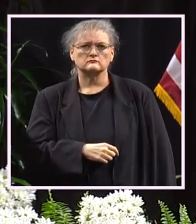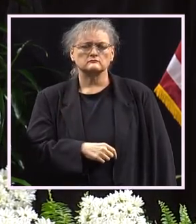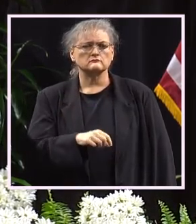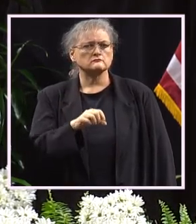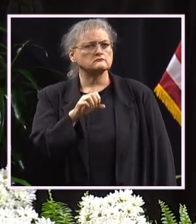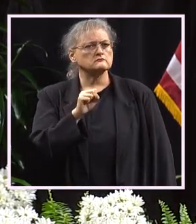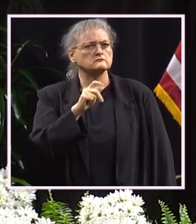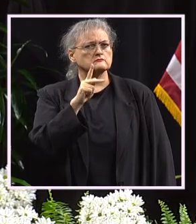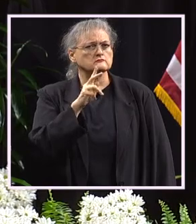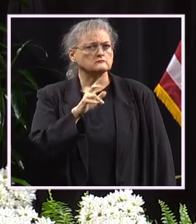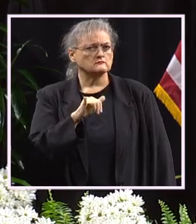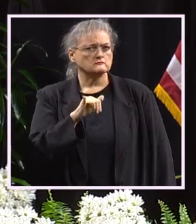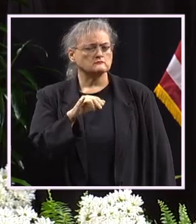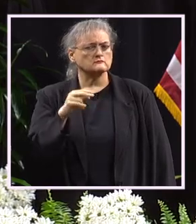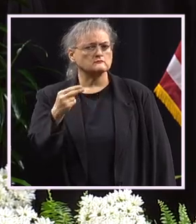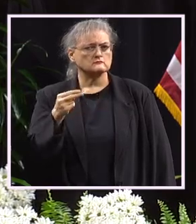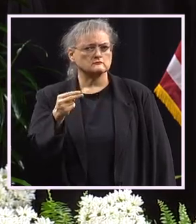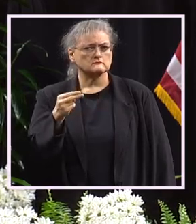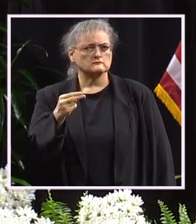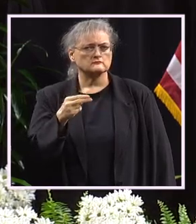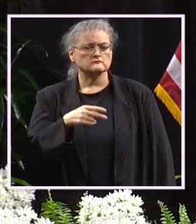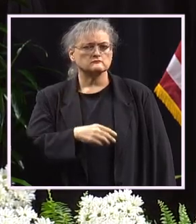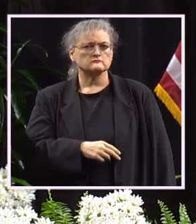Sky N. Hall.